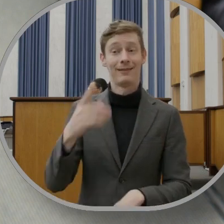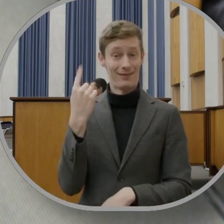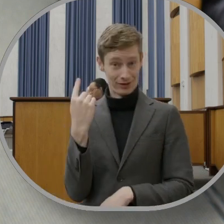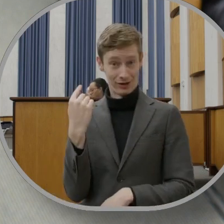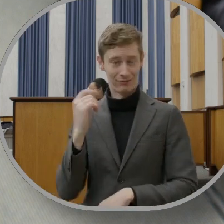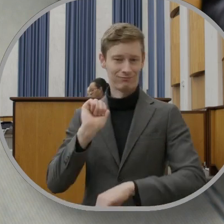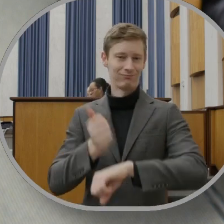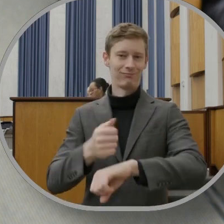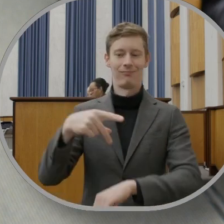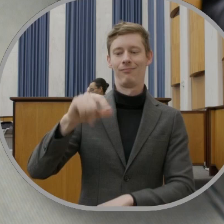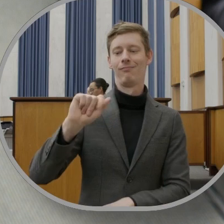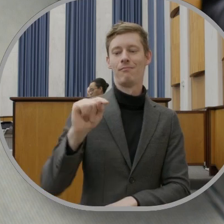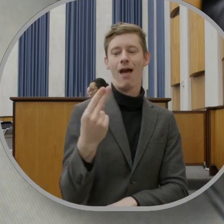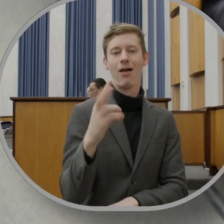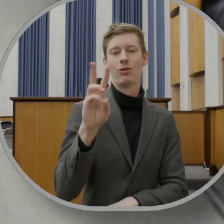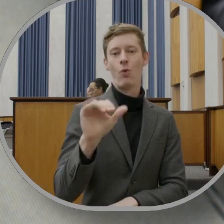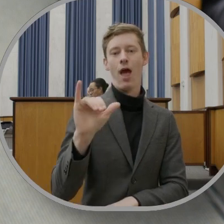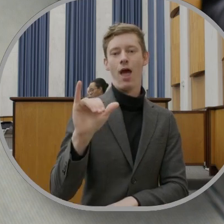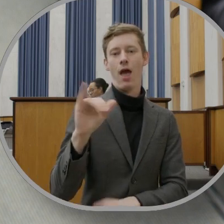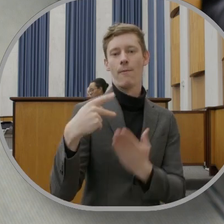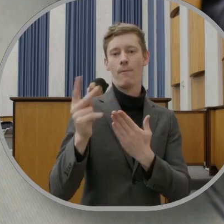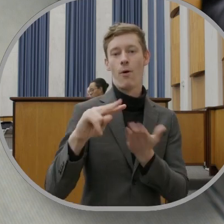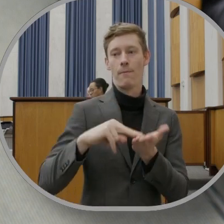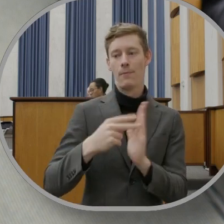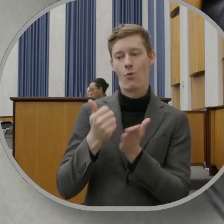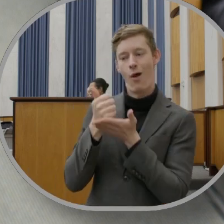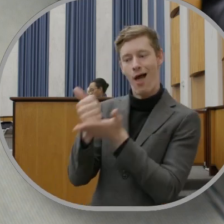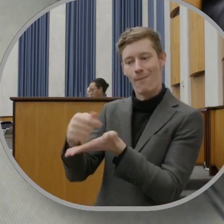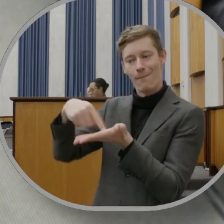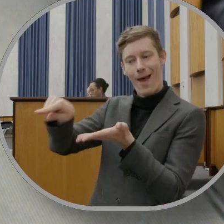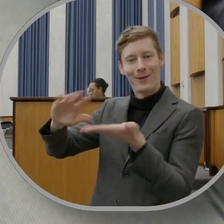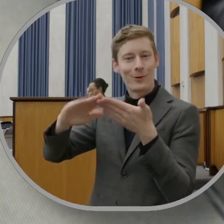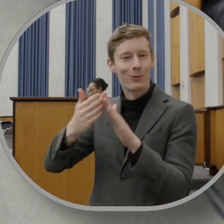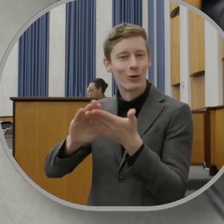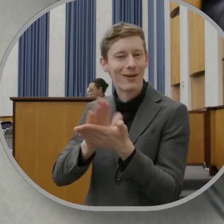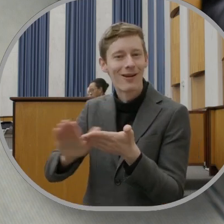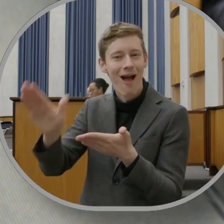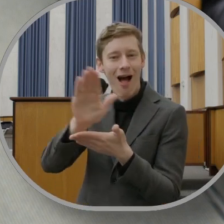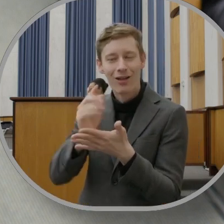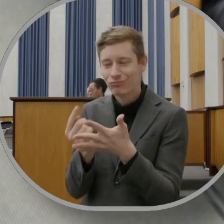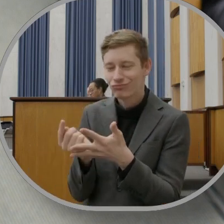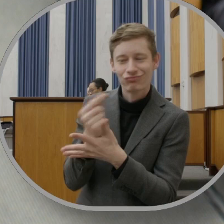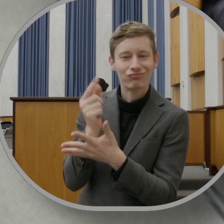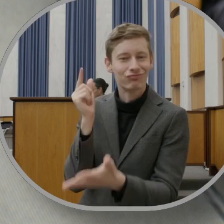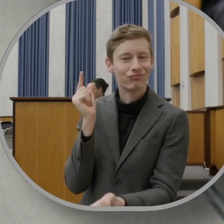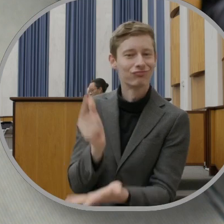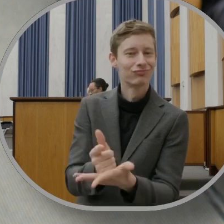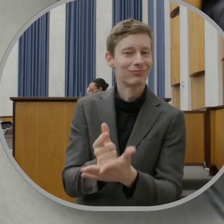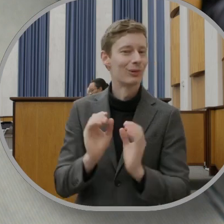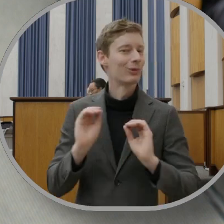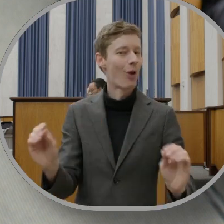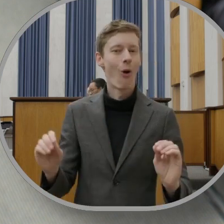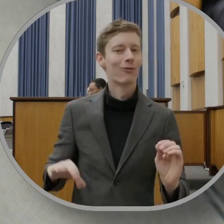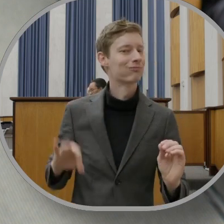help RPS graduates to and through community college. Many of these programs were piloted with